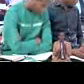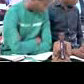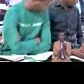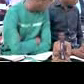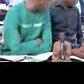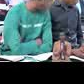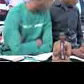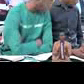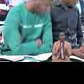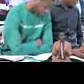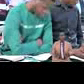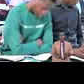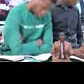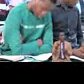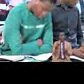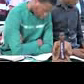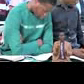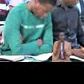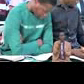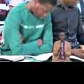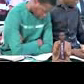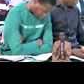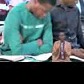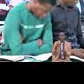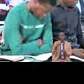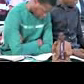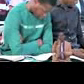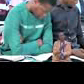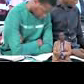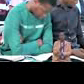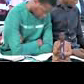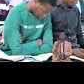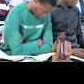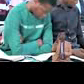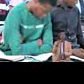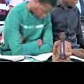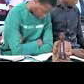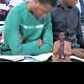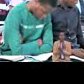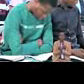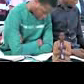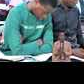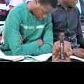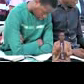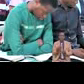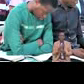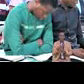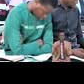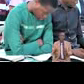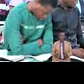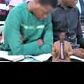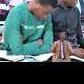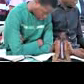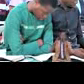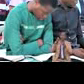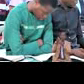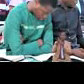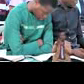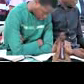the flesh, I live by the faith of the Son of God, who loved me and